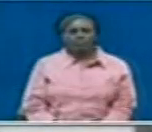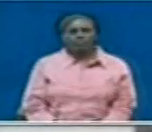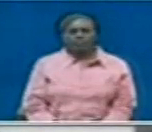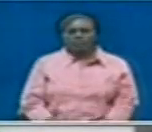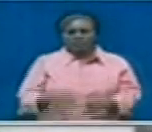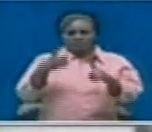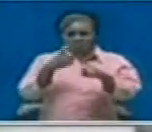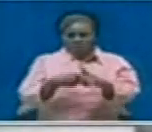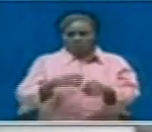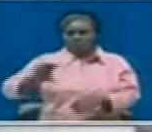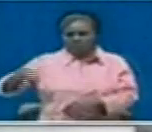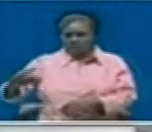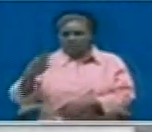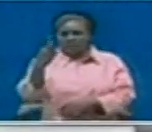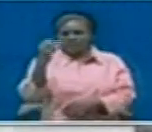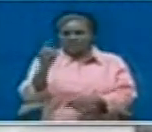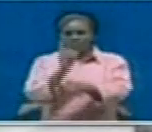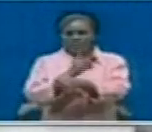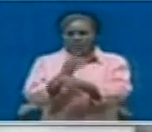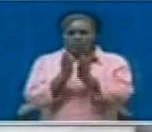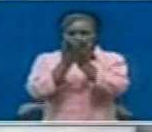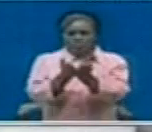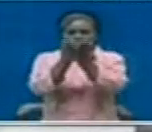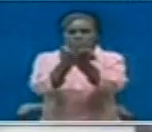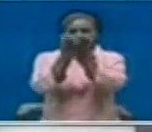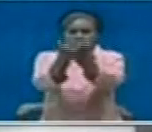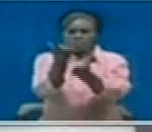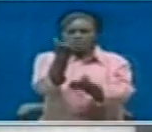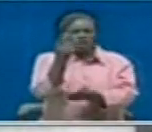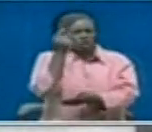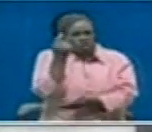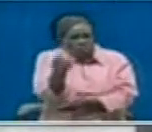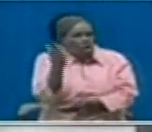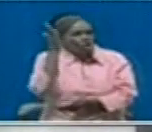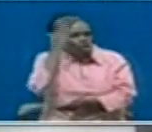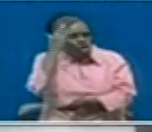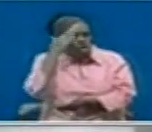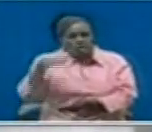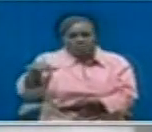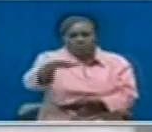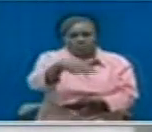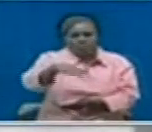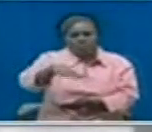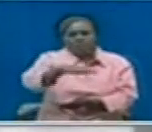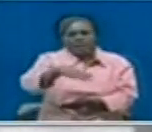From Kalakol town, a 30-minute ride on a motorboat gets us to little-known Longe’ch Island.